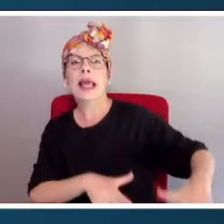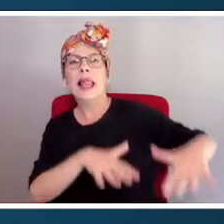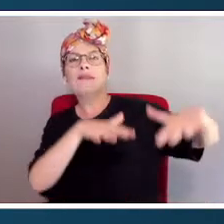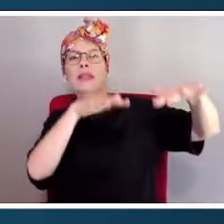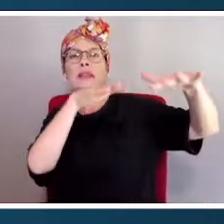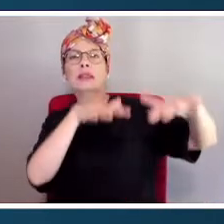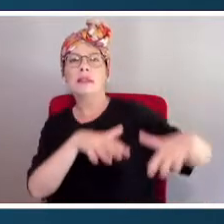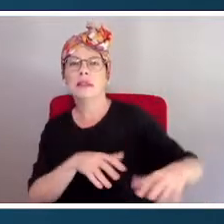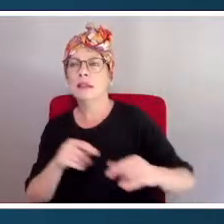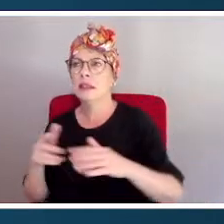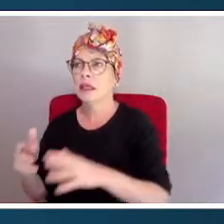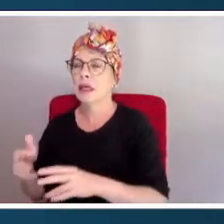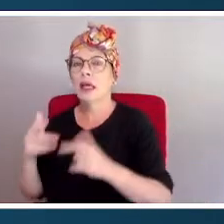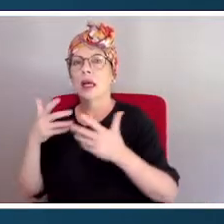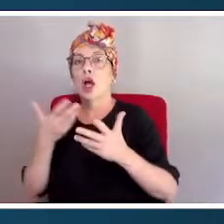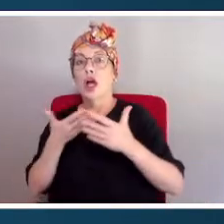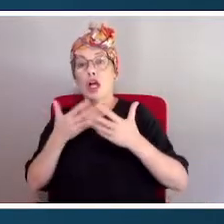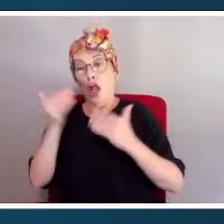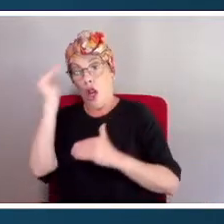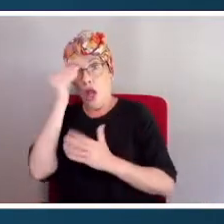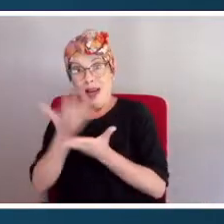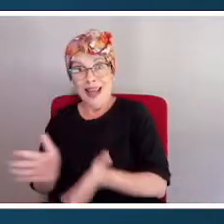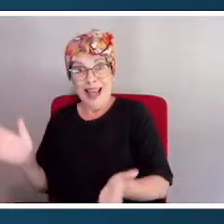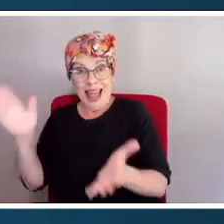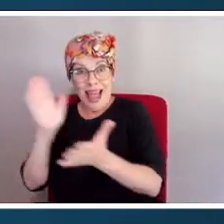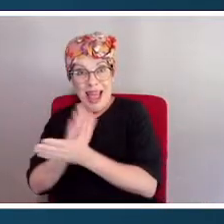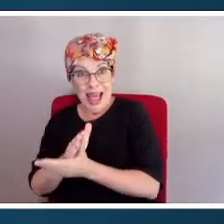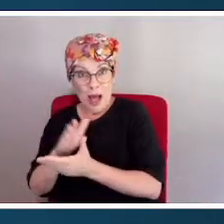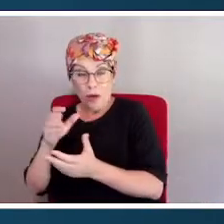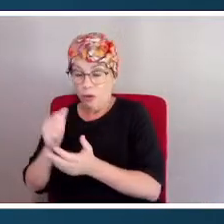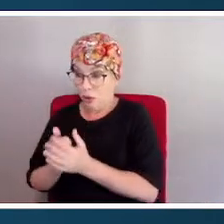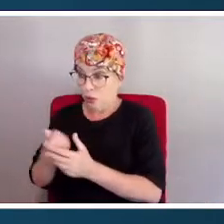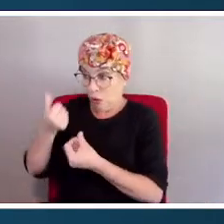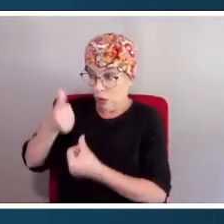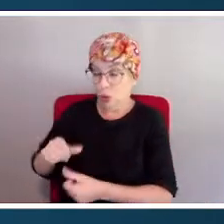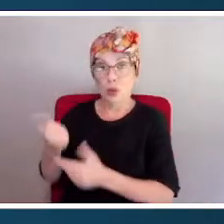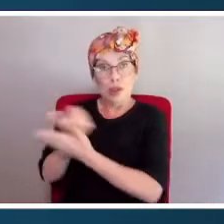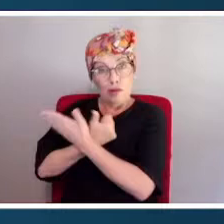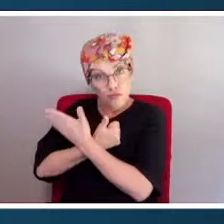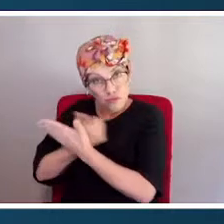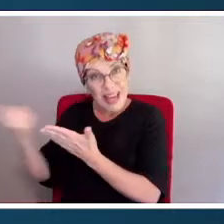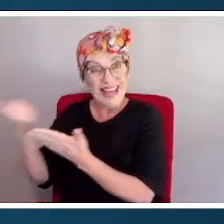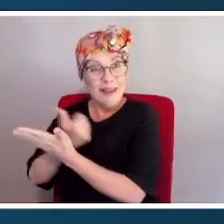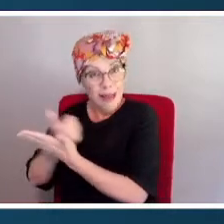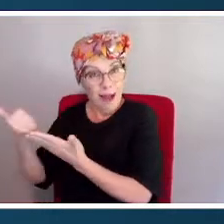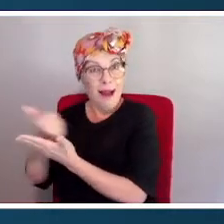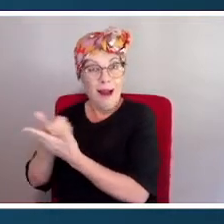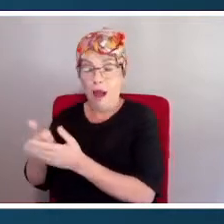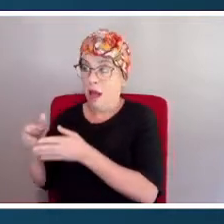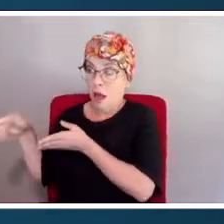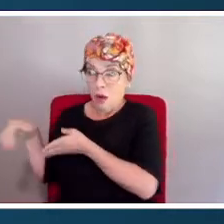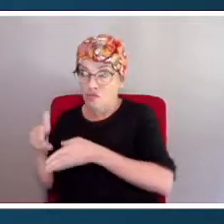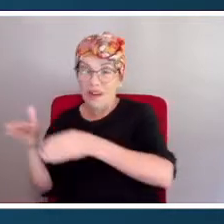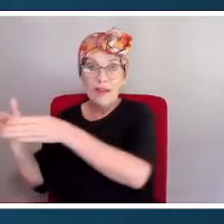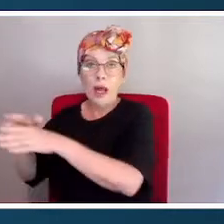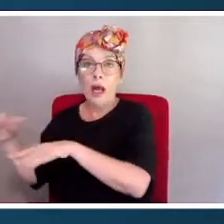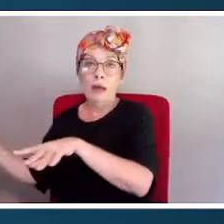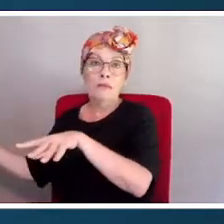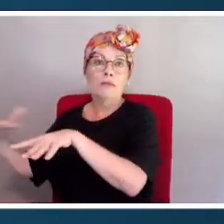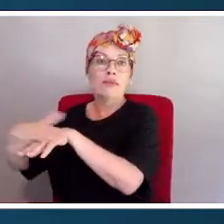predictable water from dams and canals allowed farmers to harvest multiple crops in a single year for the first